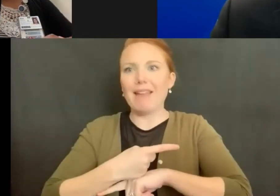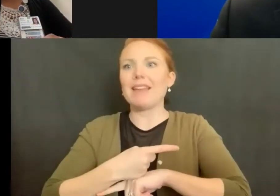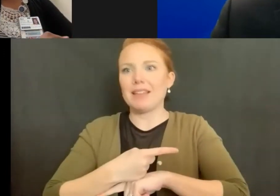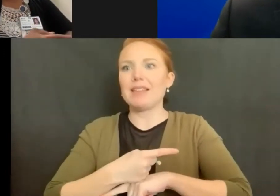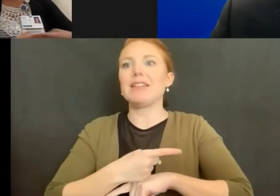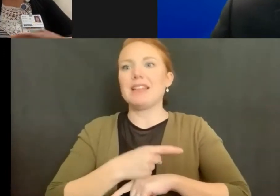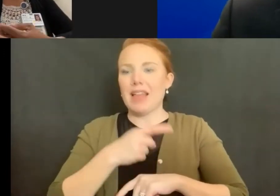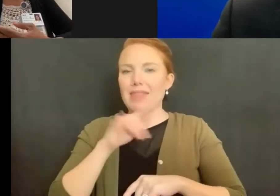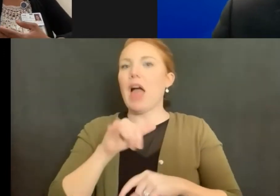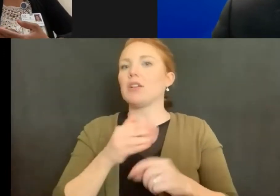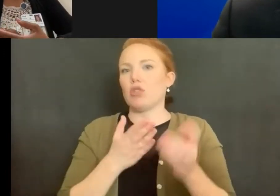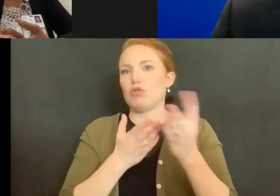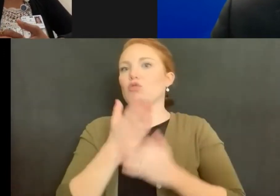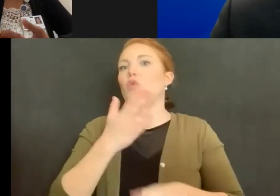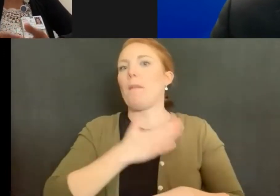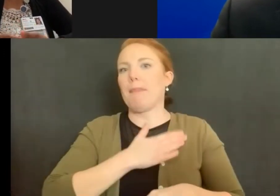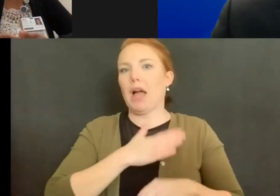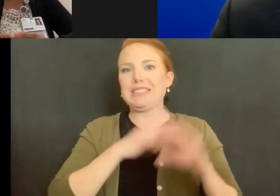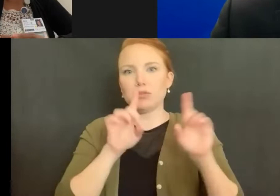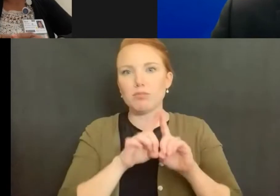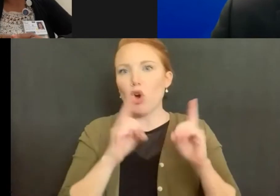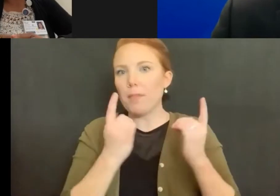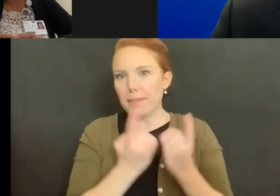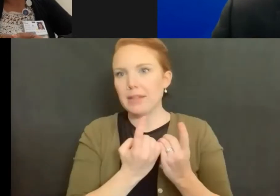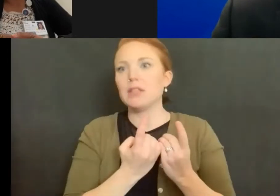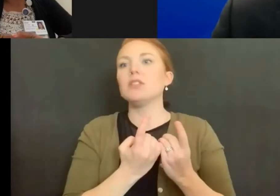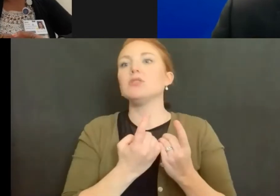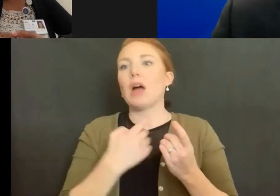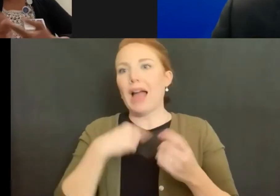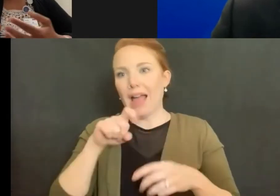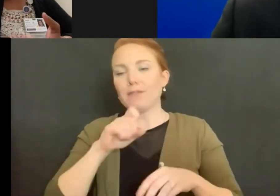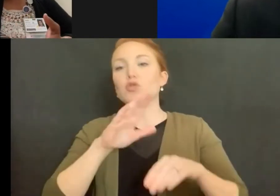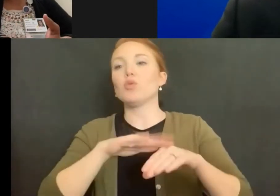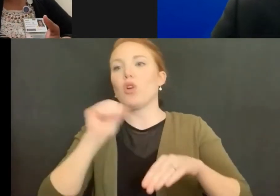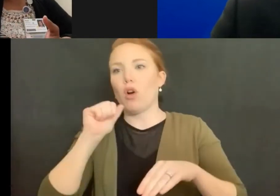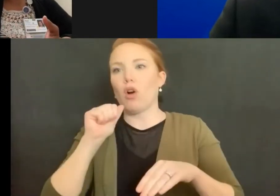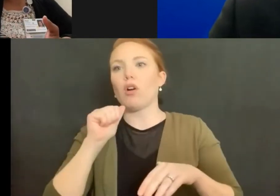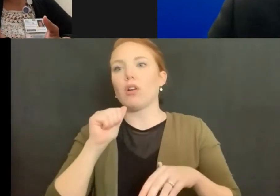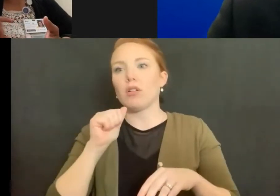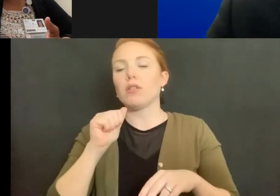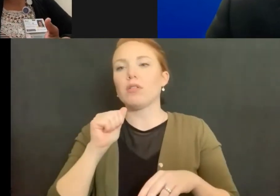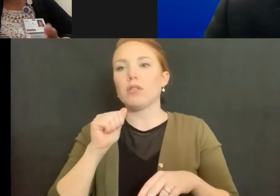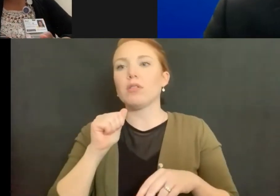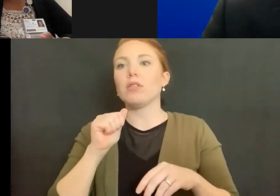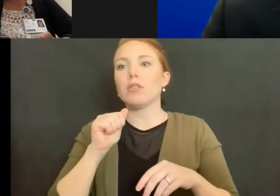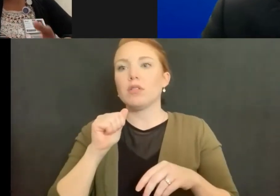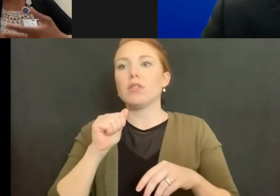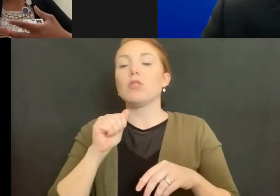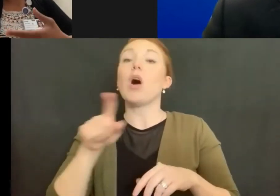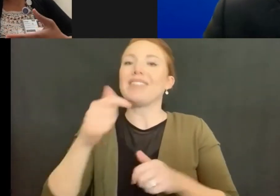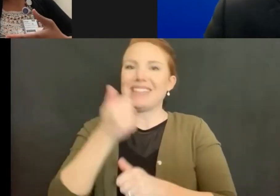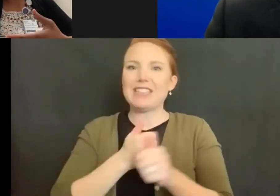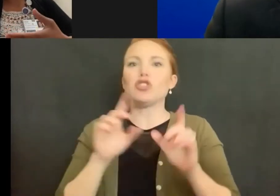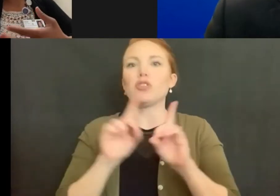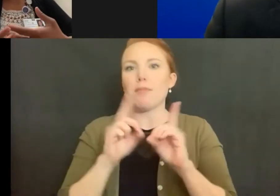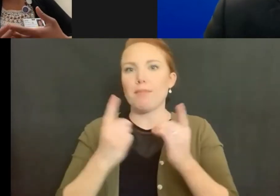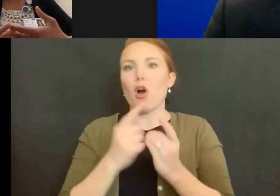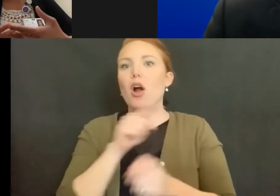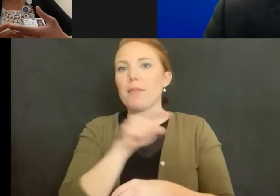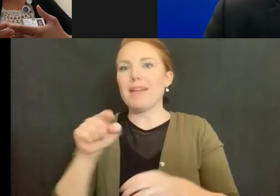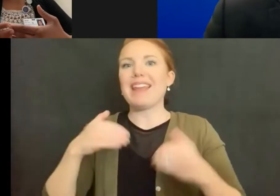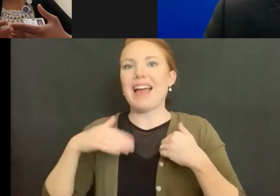my department. I have to call first of all, I have to, for each department has the